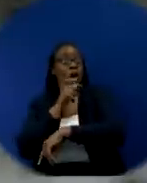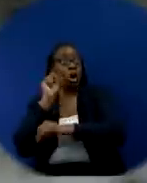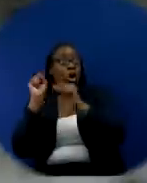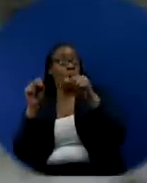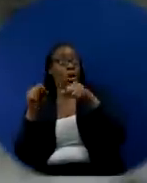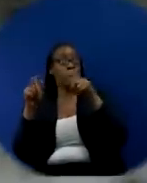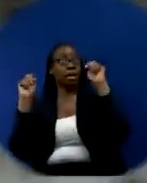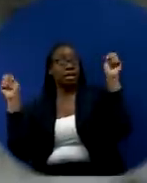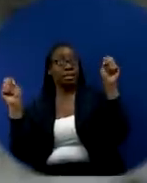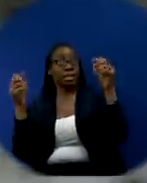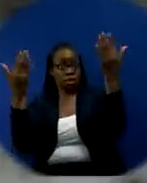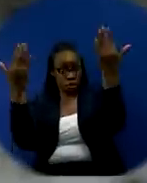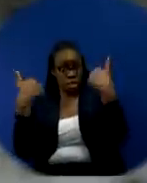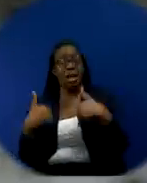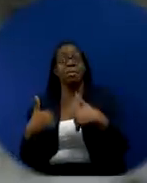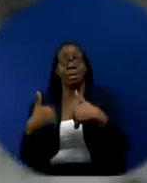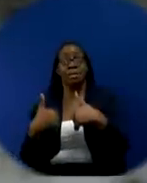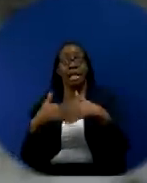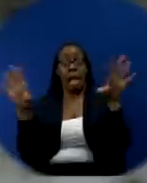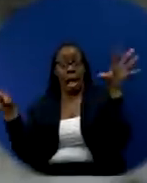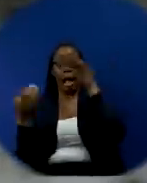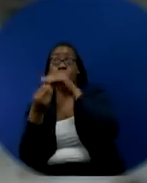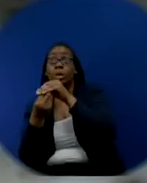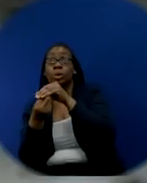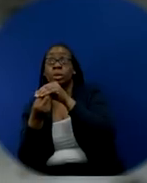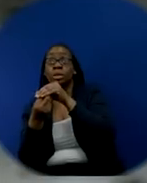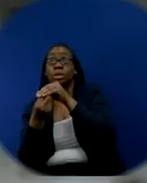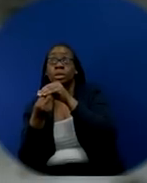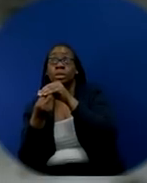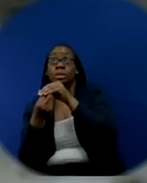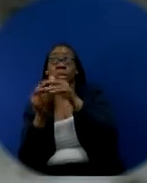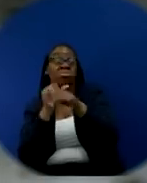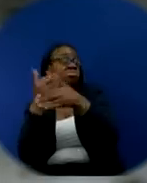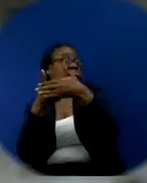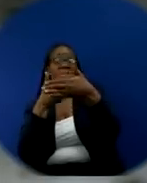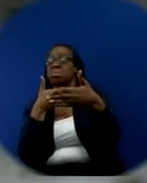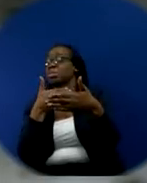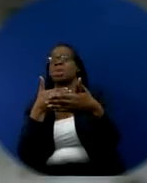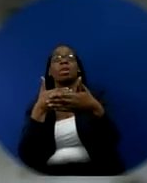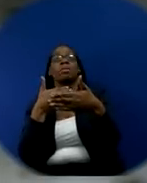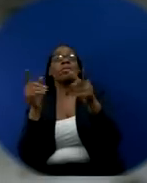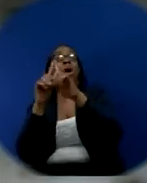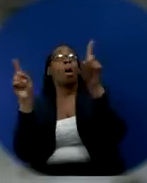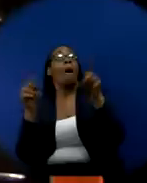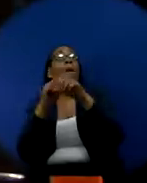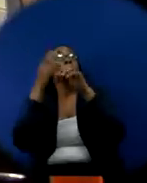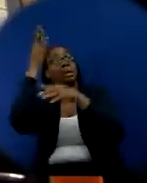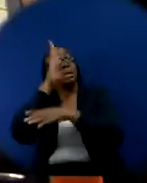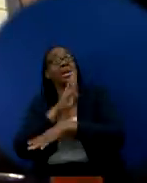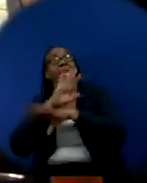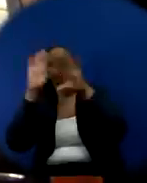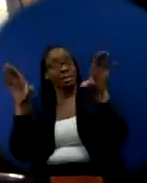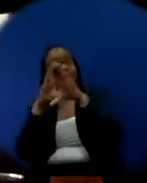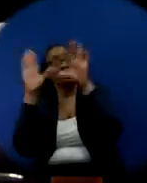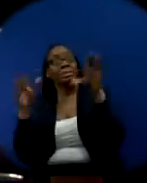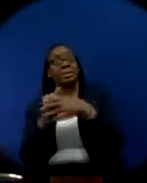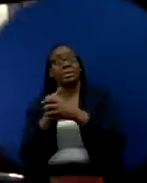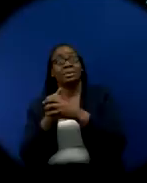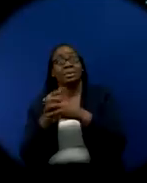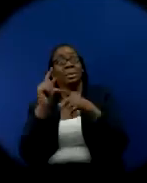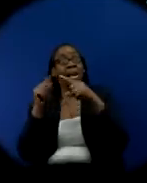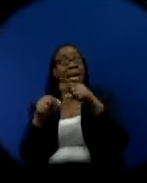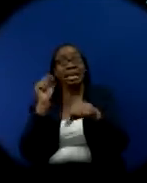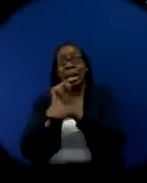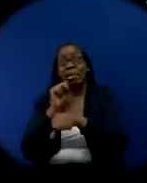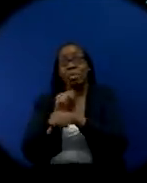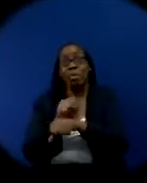you're in. You're included. Don't deserve it, but he did it anyway. Can't work toward it,